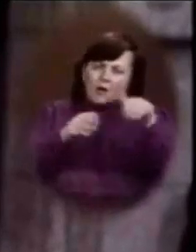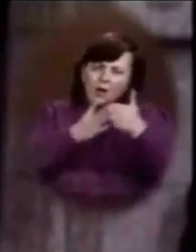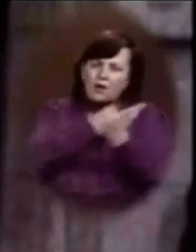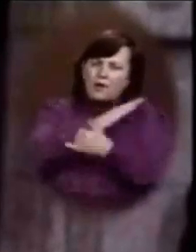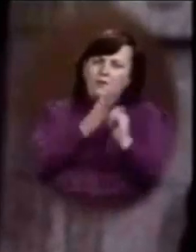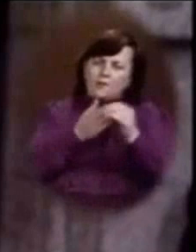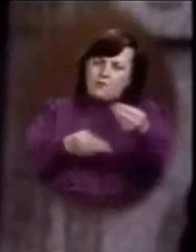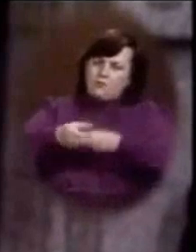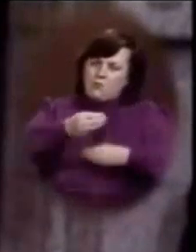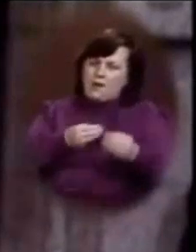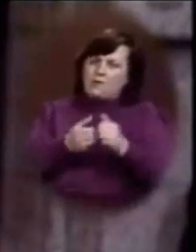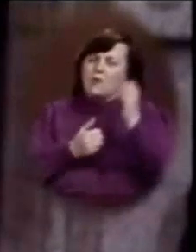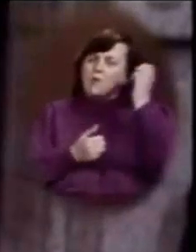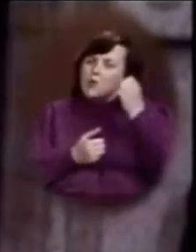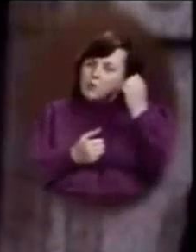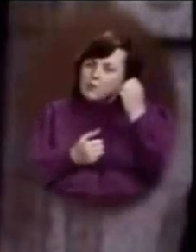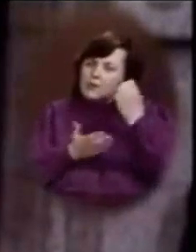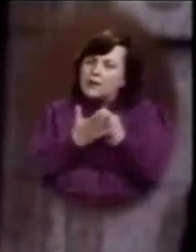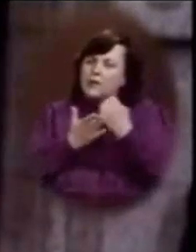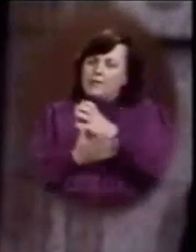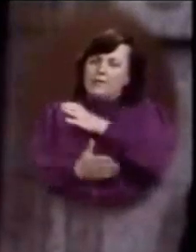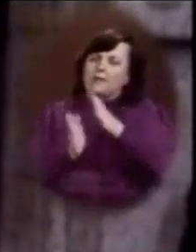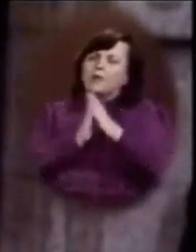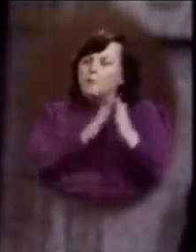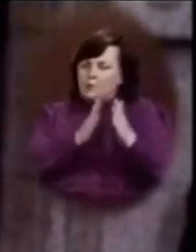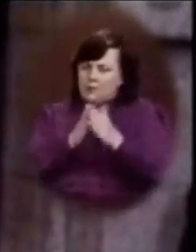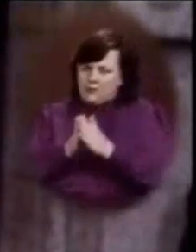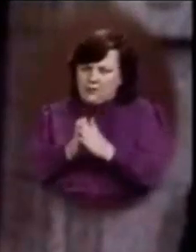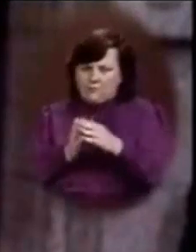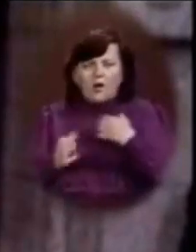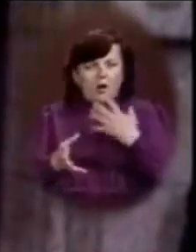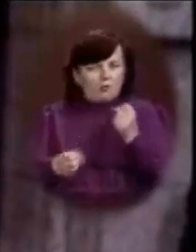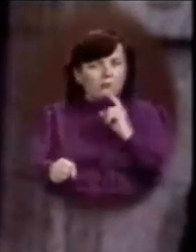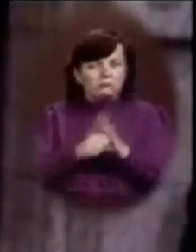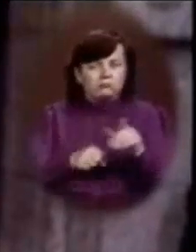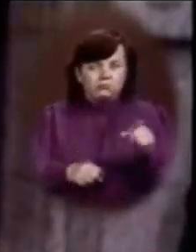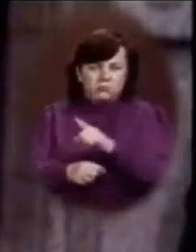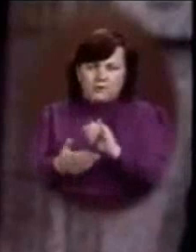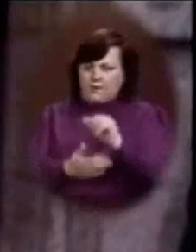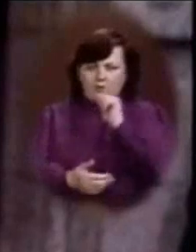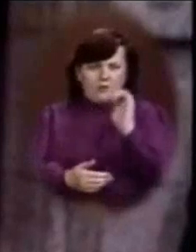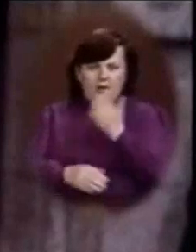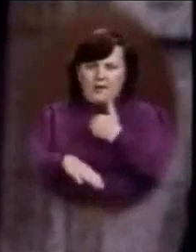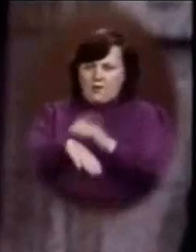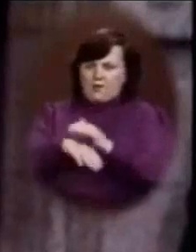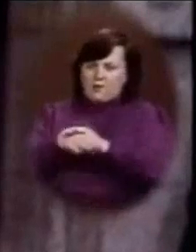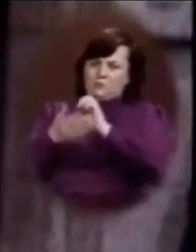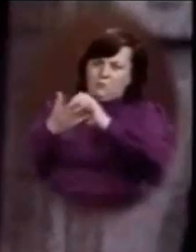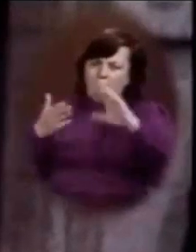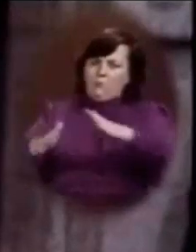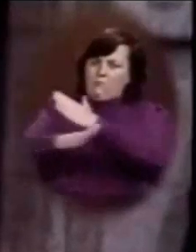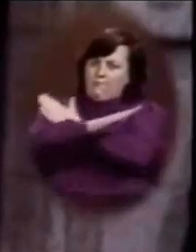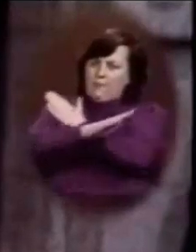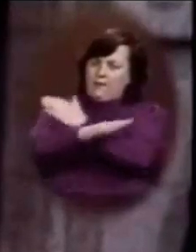the community. And let me reassure you, it is not Britain's intention, when removing barriers within Europe, to see them